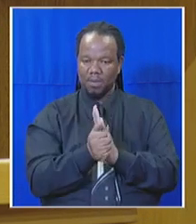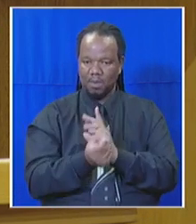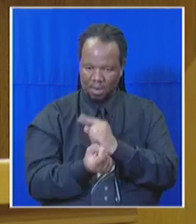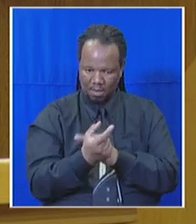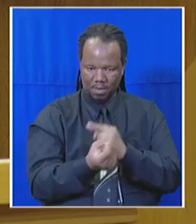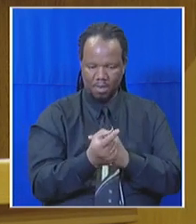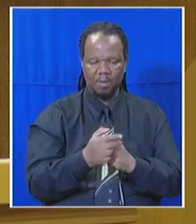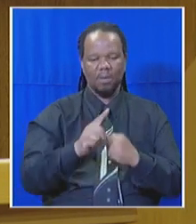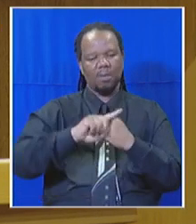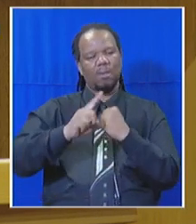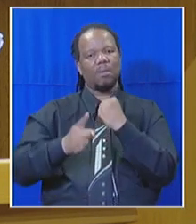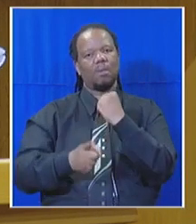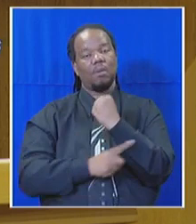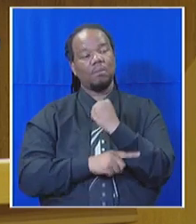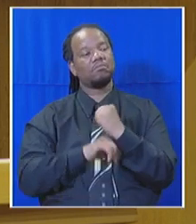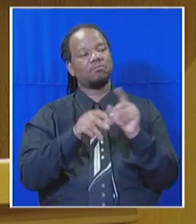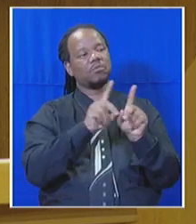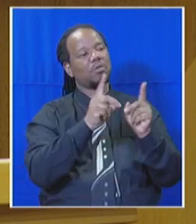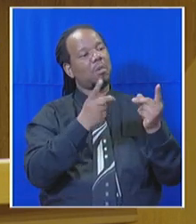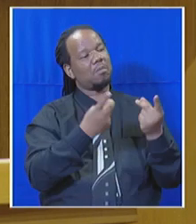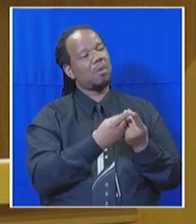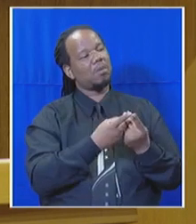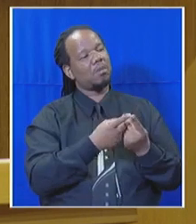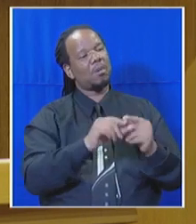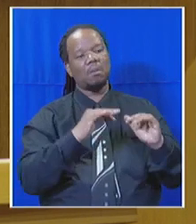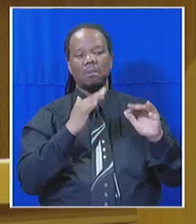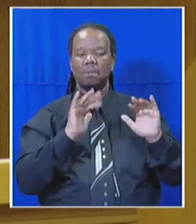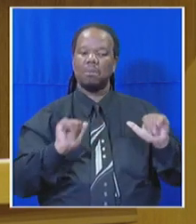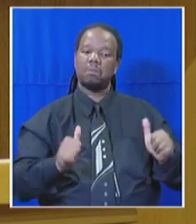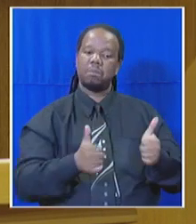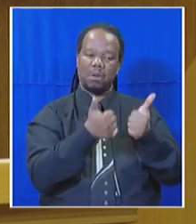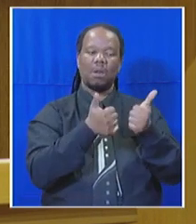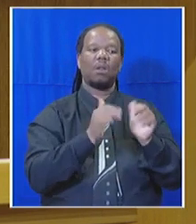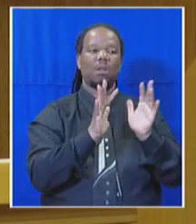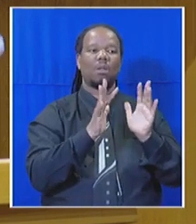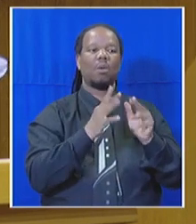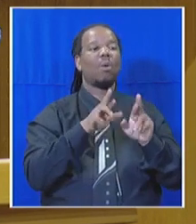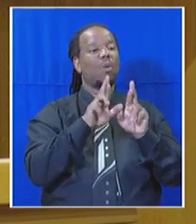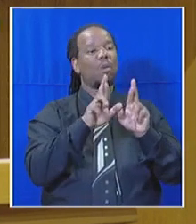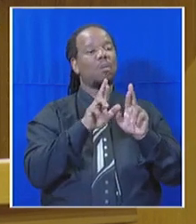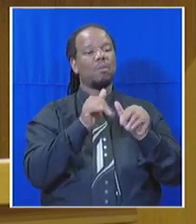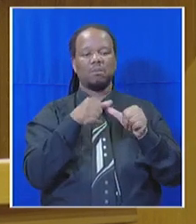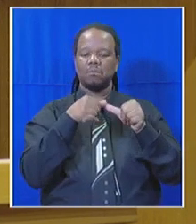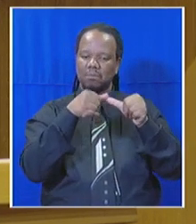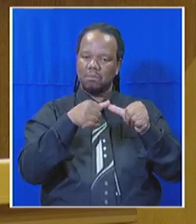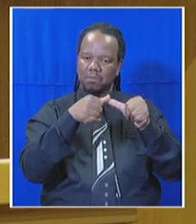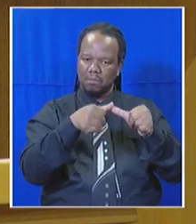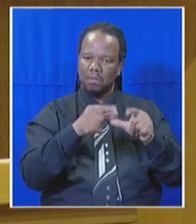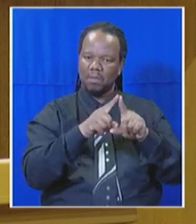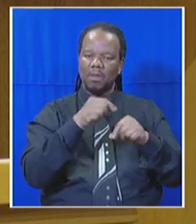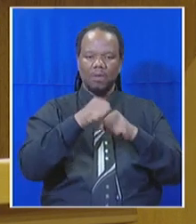the department has performed well in meeting its goal, and we hope to see this trend continue into the